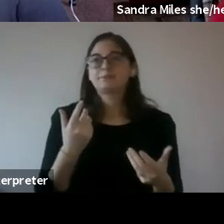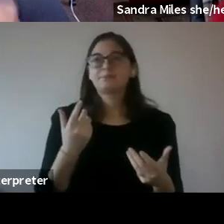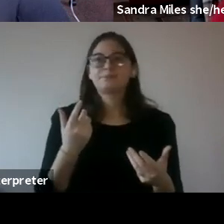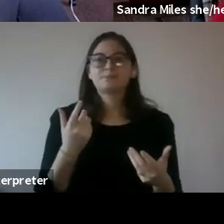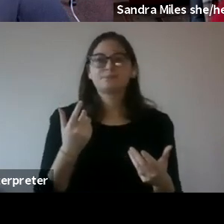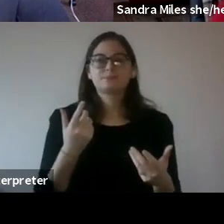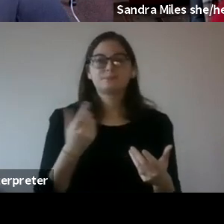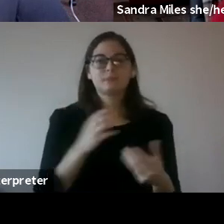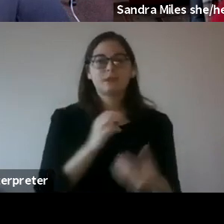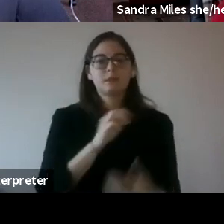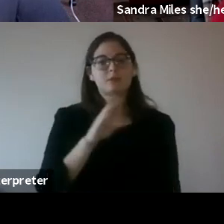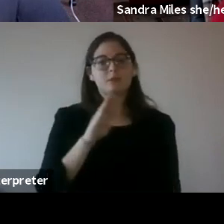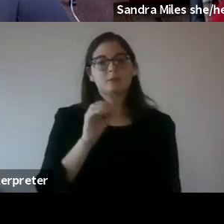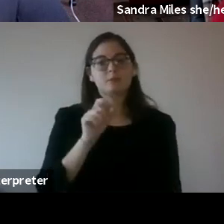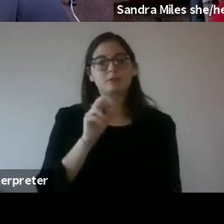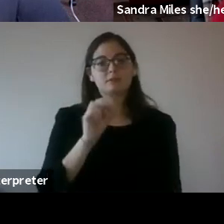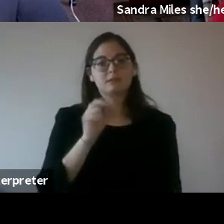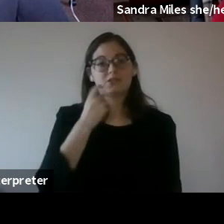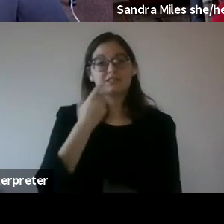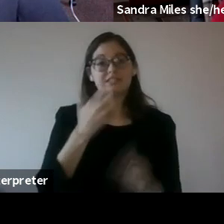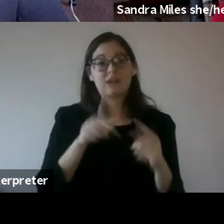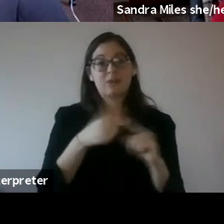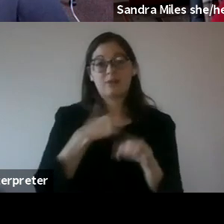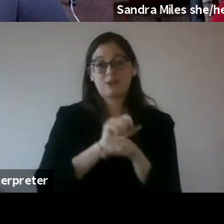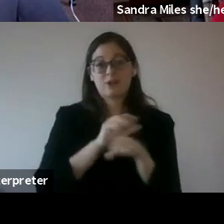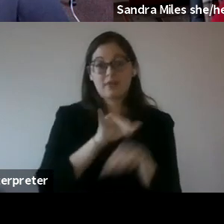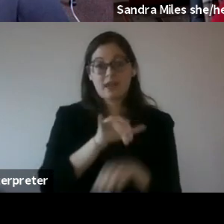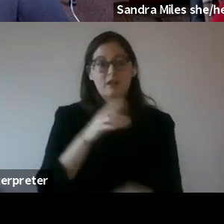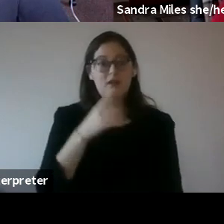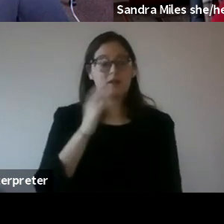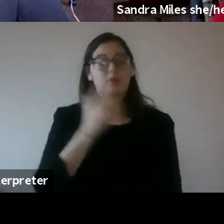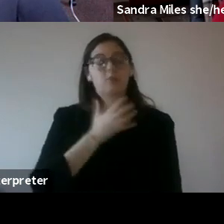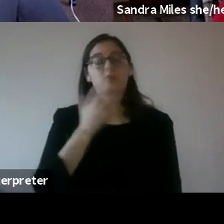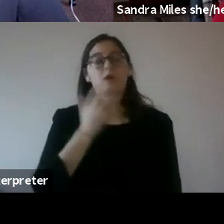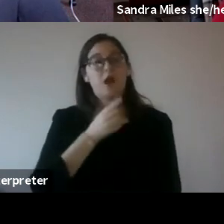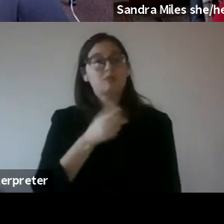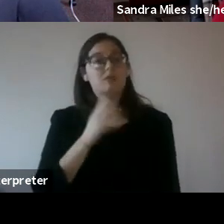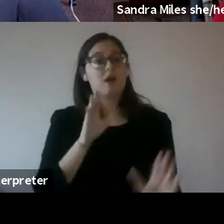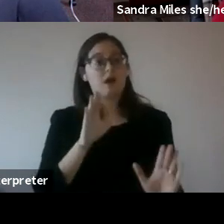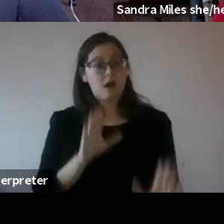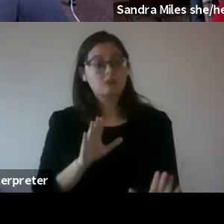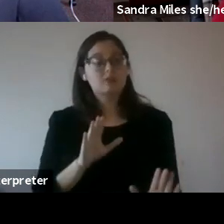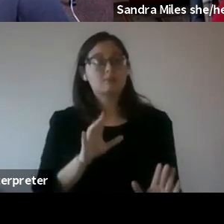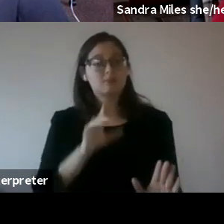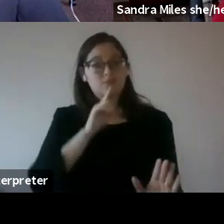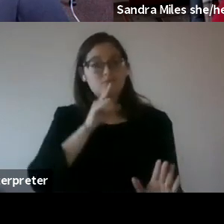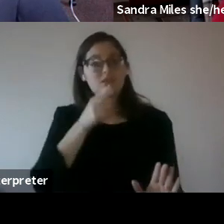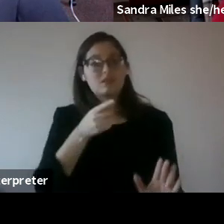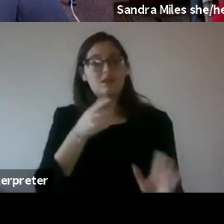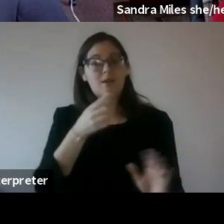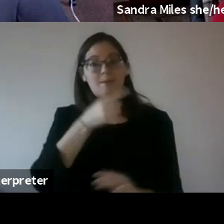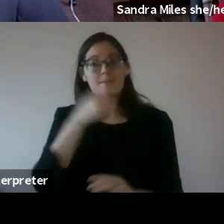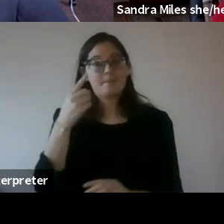Mr. Bozeman had just died when I was working on that. And I was just like, wow, this is awesome. That there really was a Black